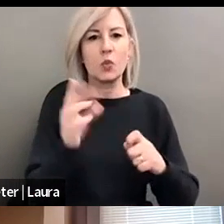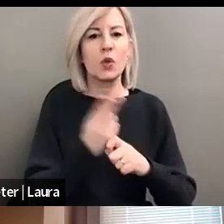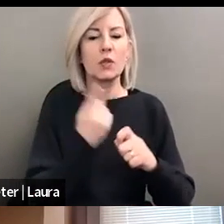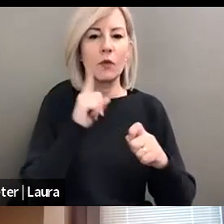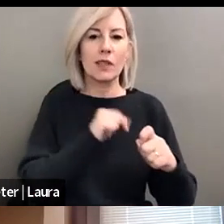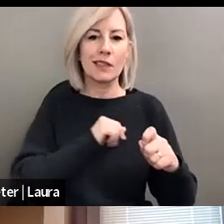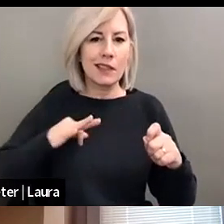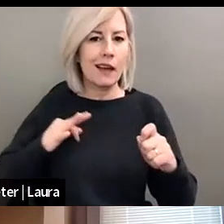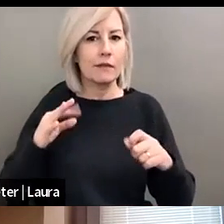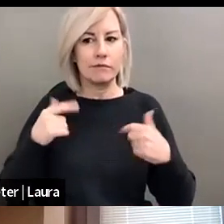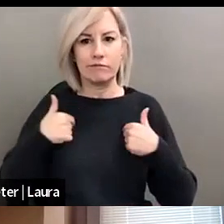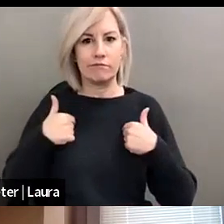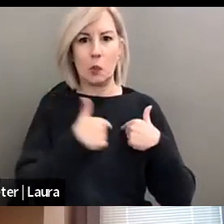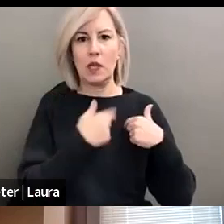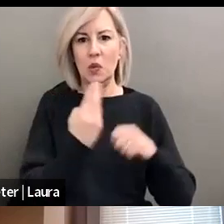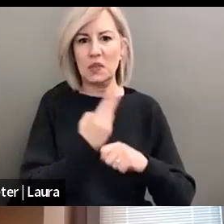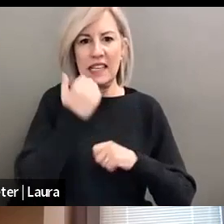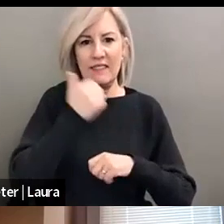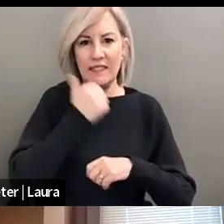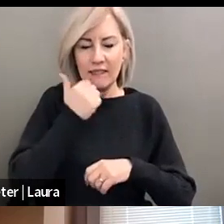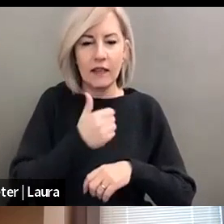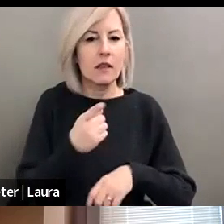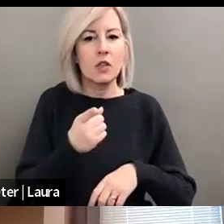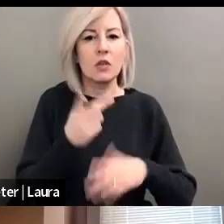staff regularly, but you can see what